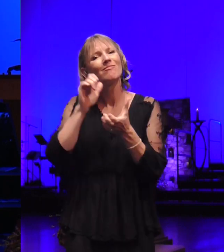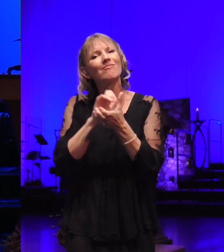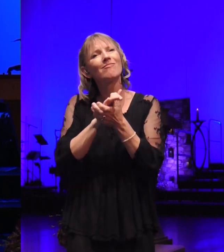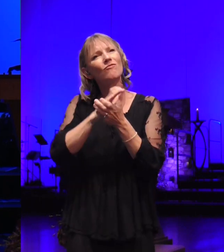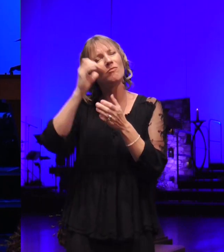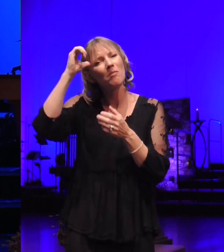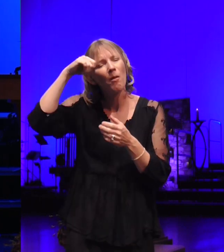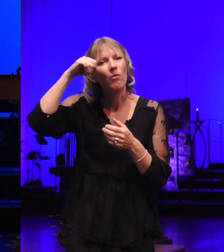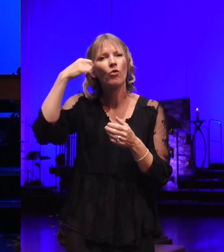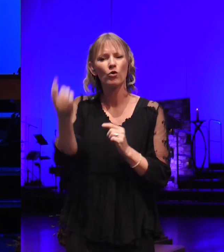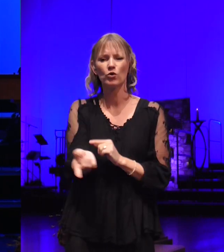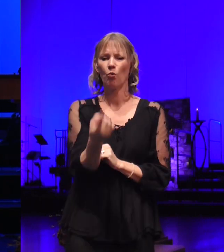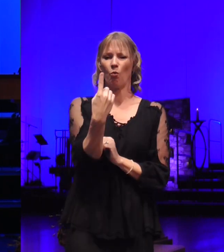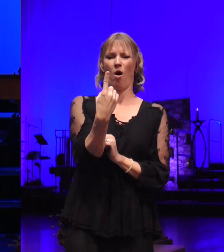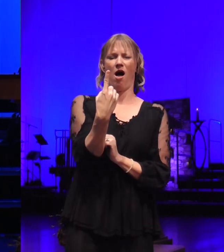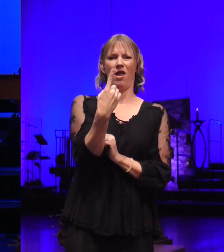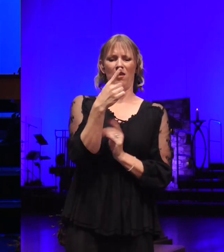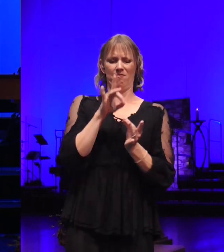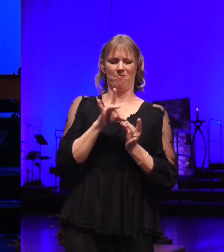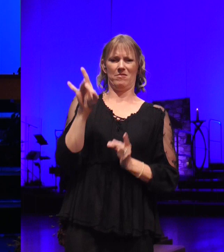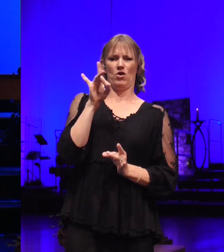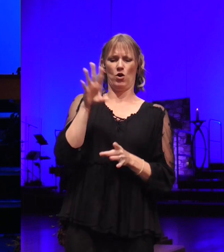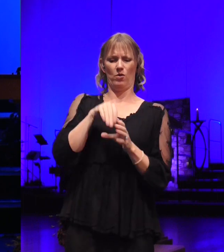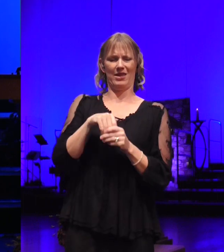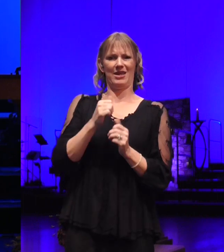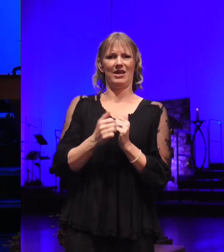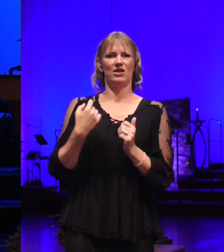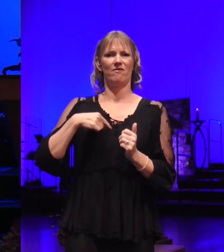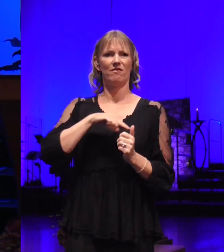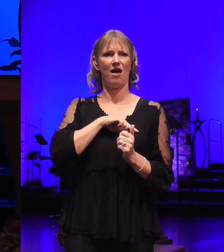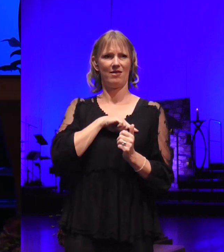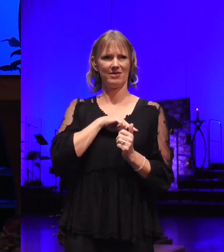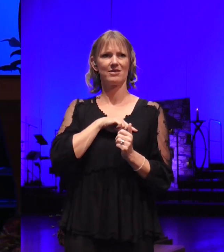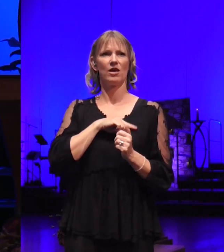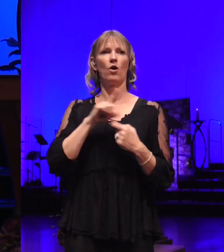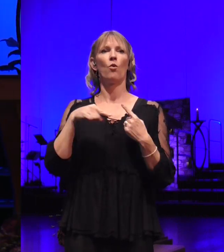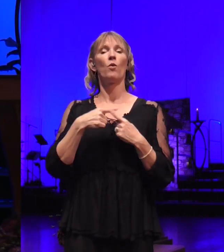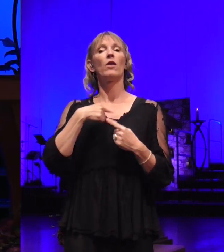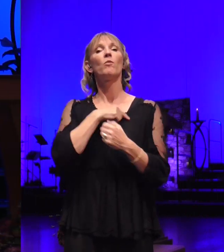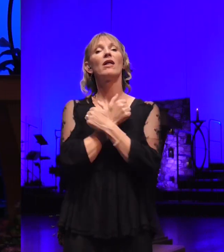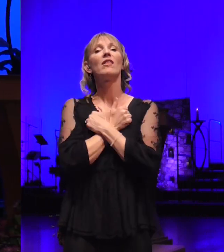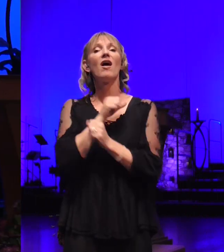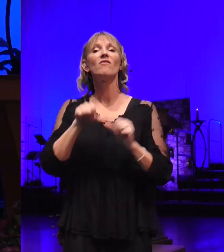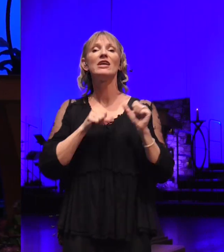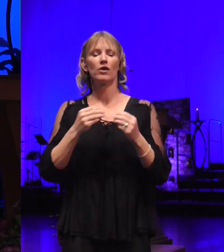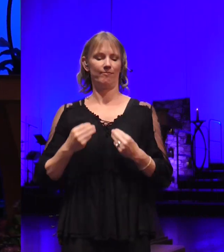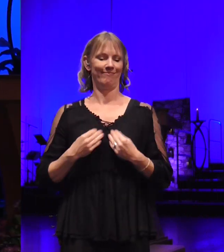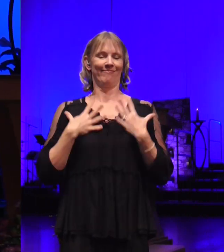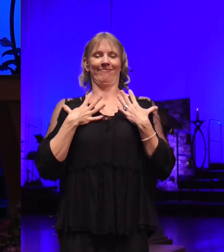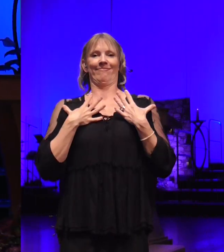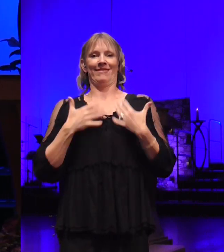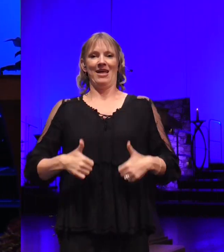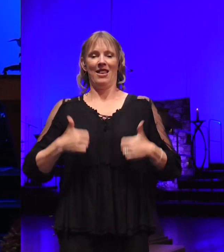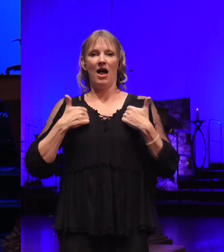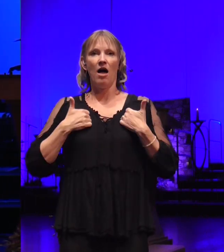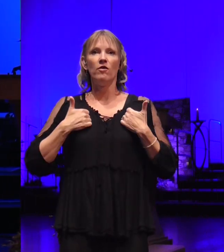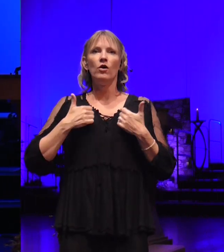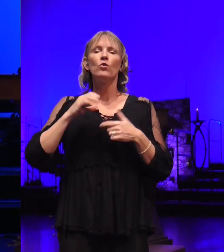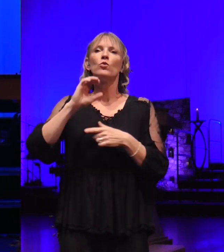us that thrives and comes to life when we love one another. And there is no